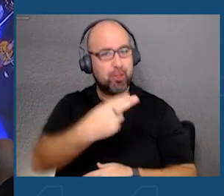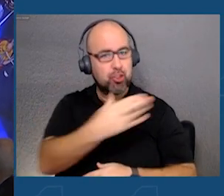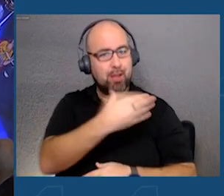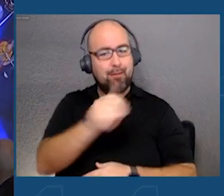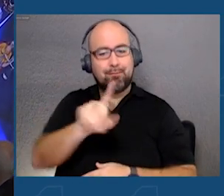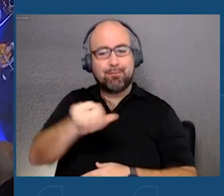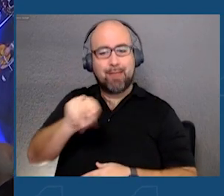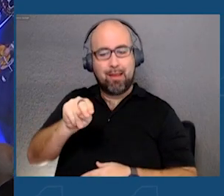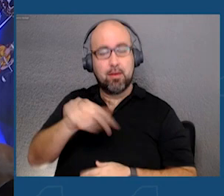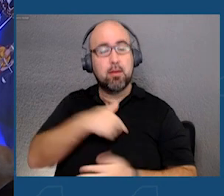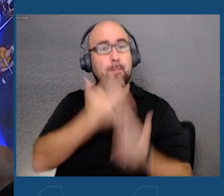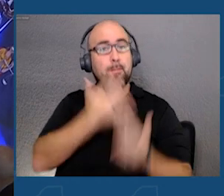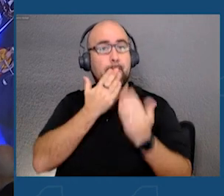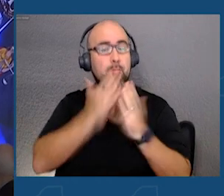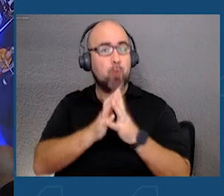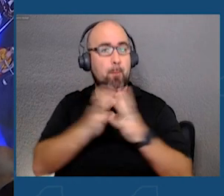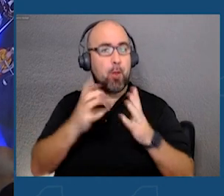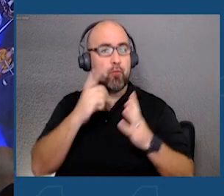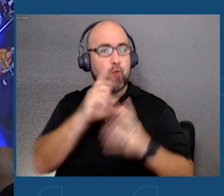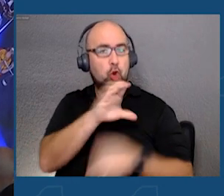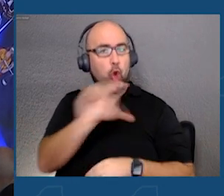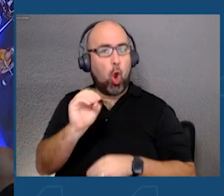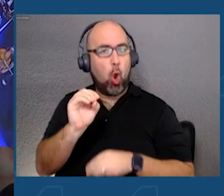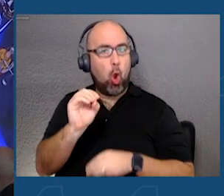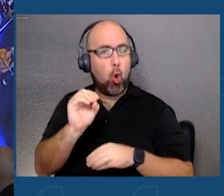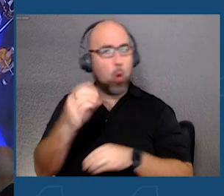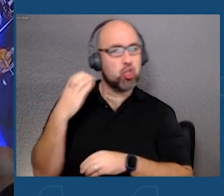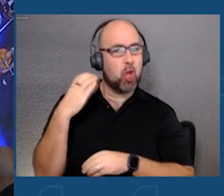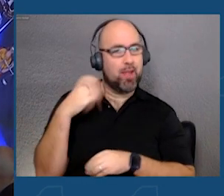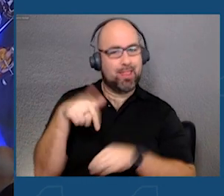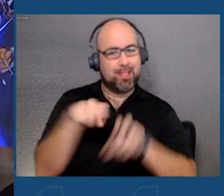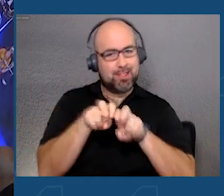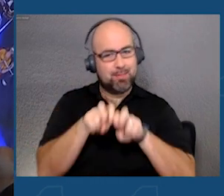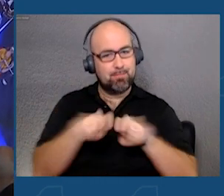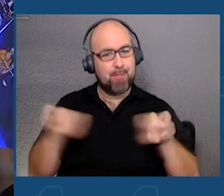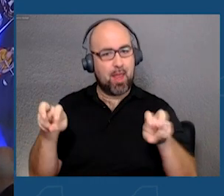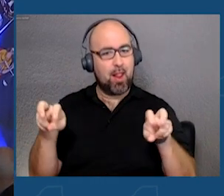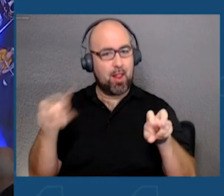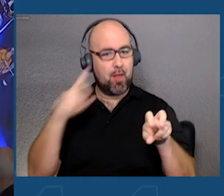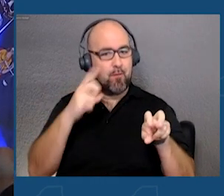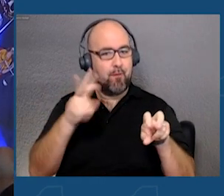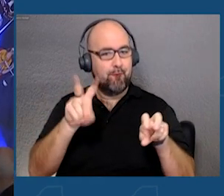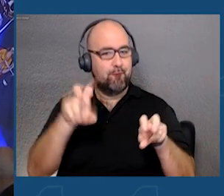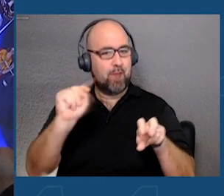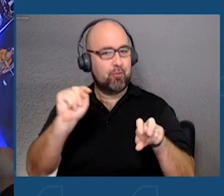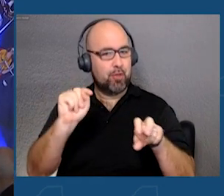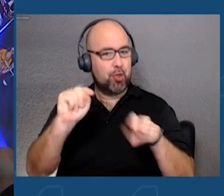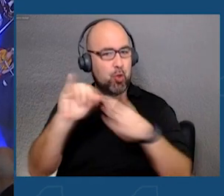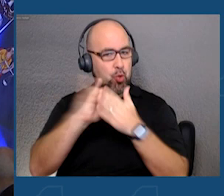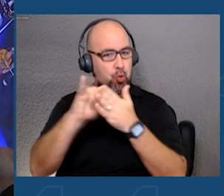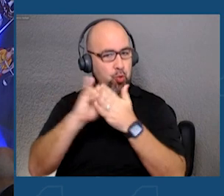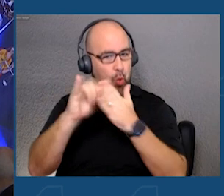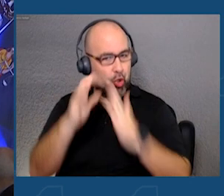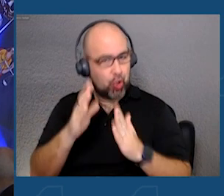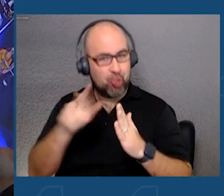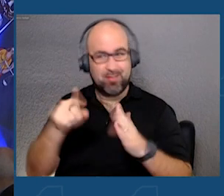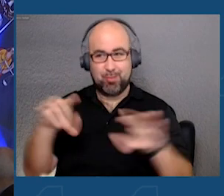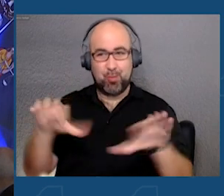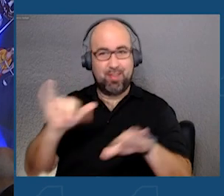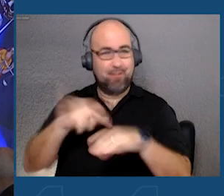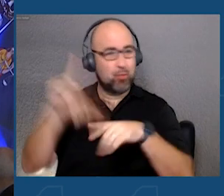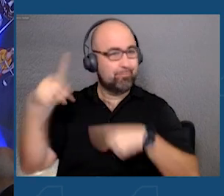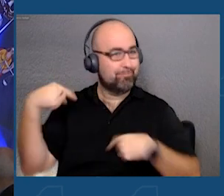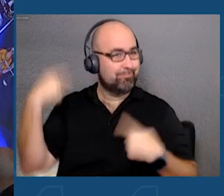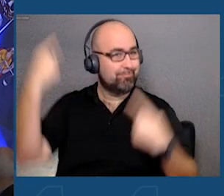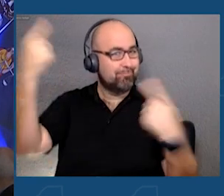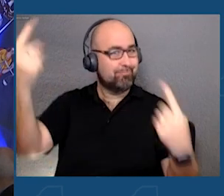for co-chairing this all-star panel of veteran New Yorkers who have been doing this for decades. And I think